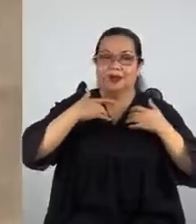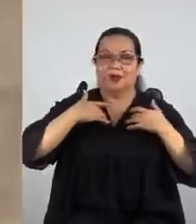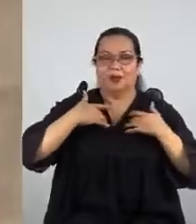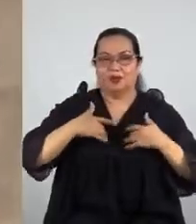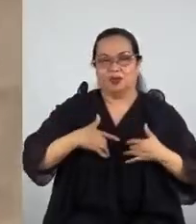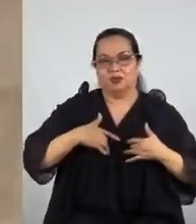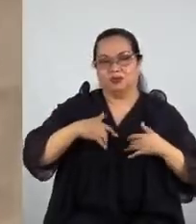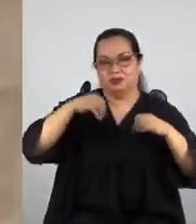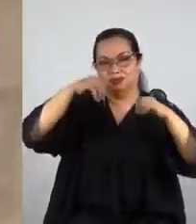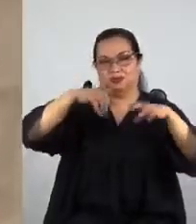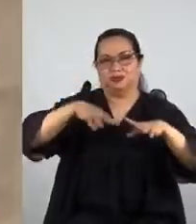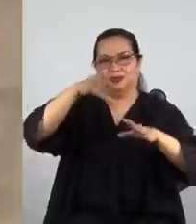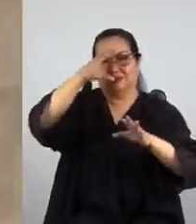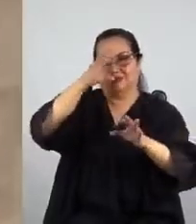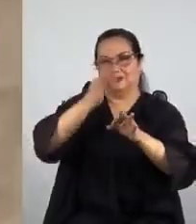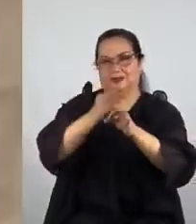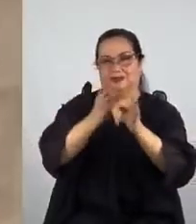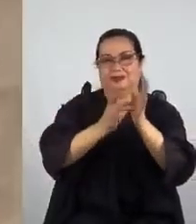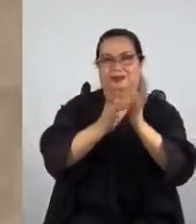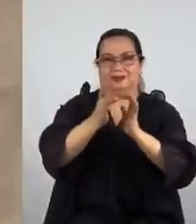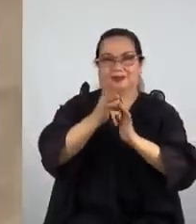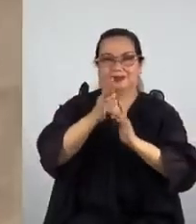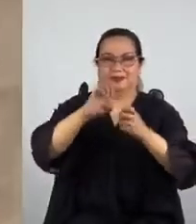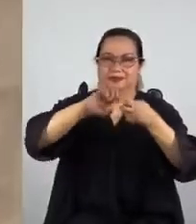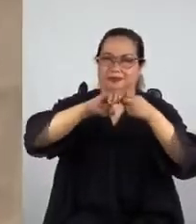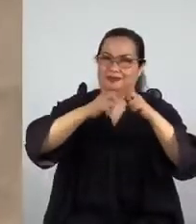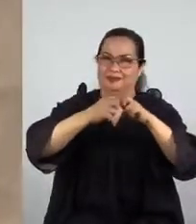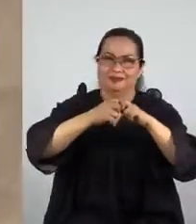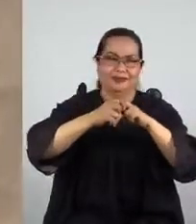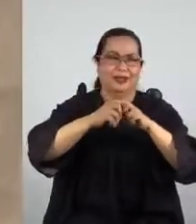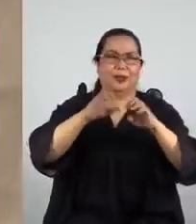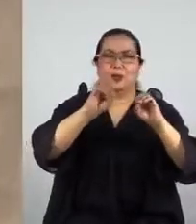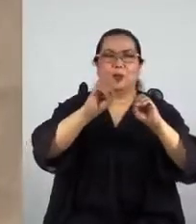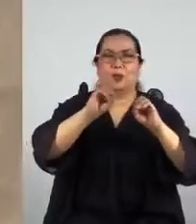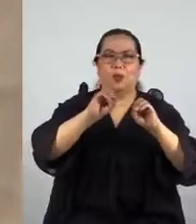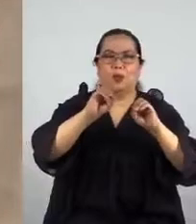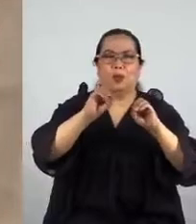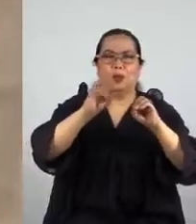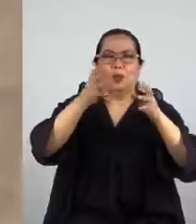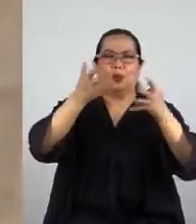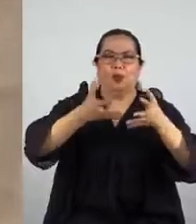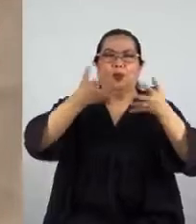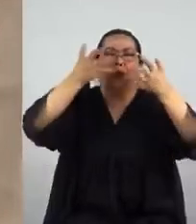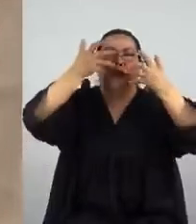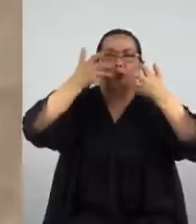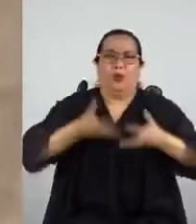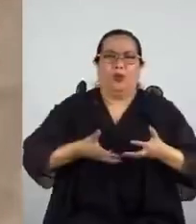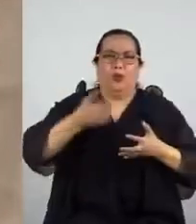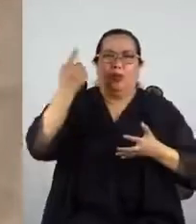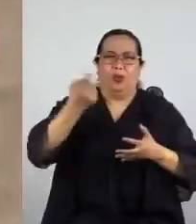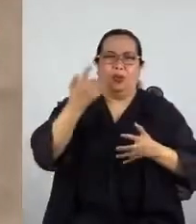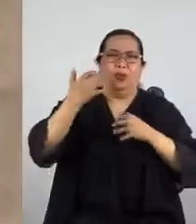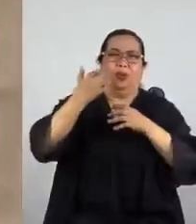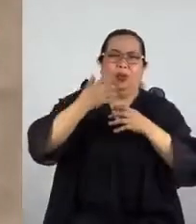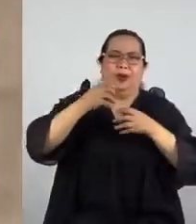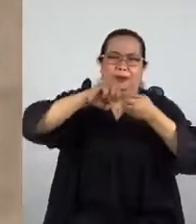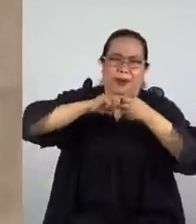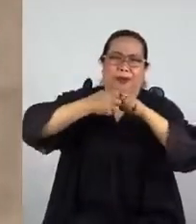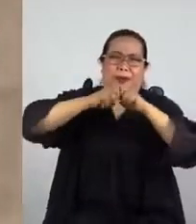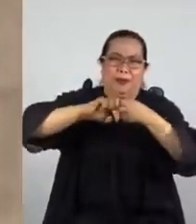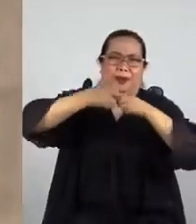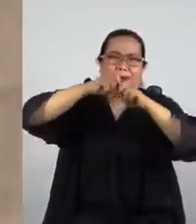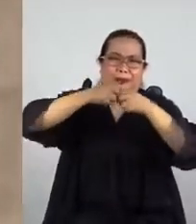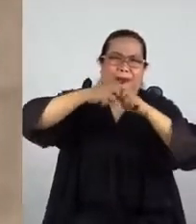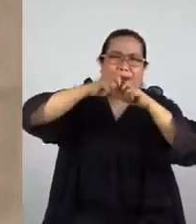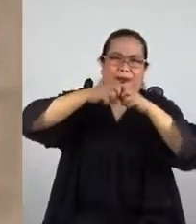Jesus. Our problems seem never to abate. It never leaves us. It's always there.